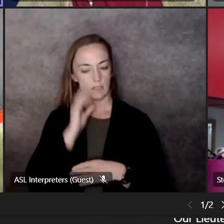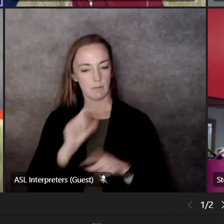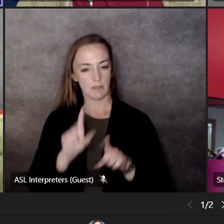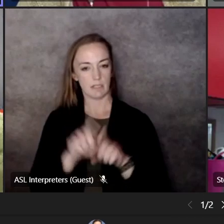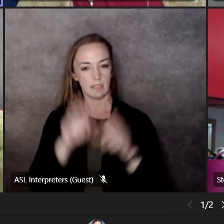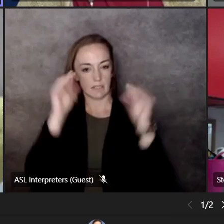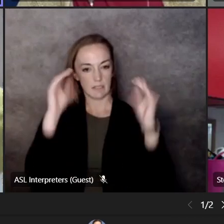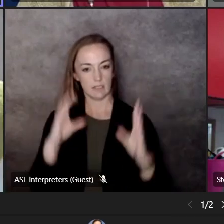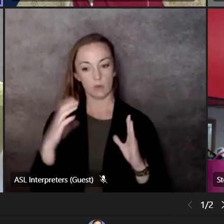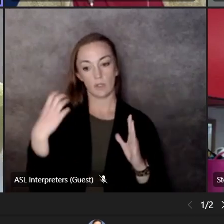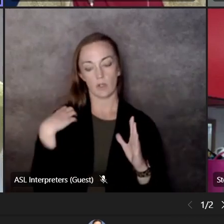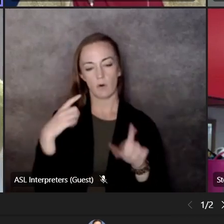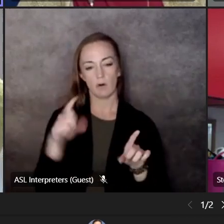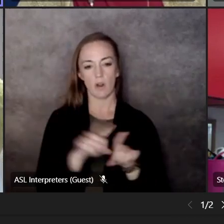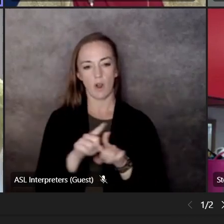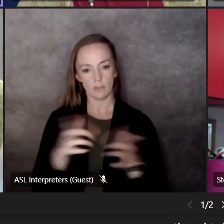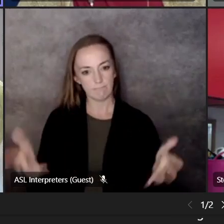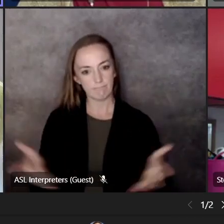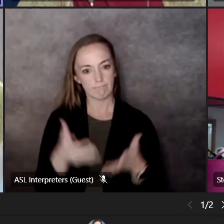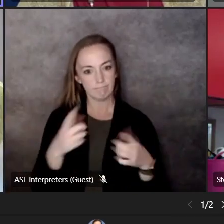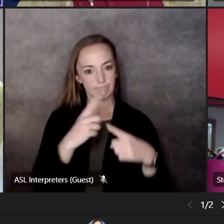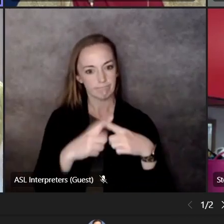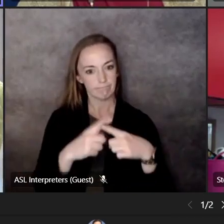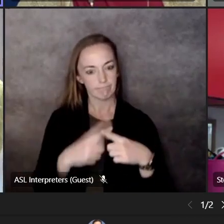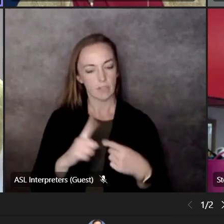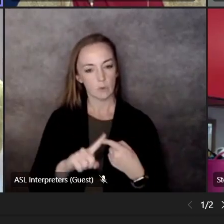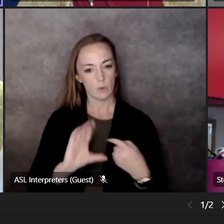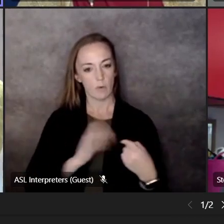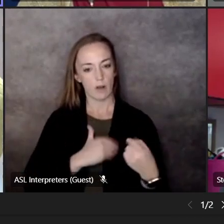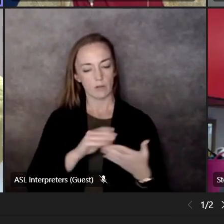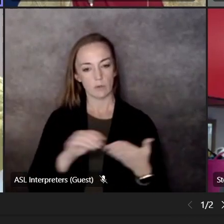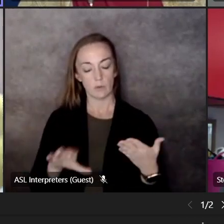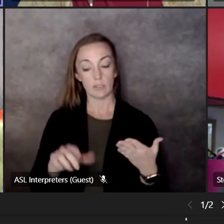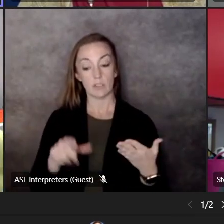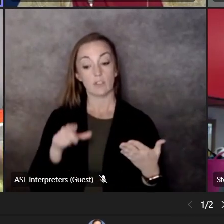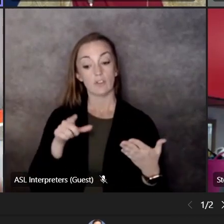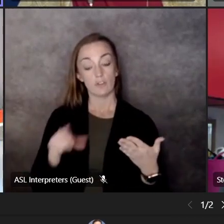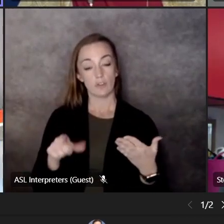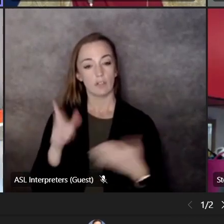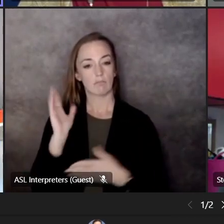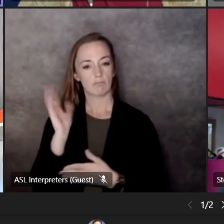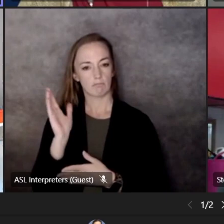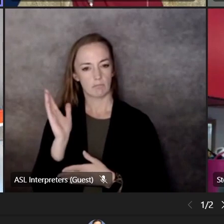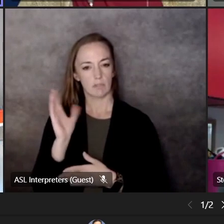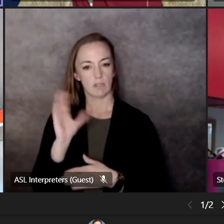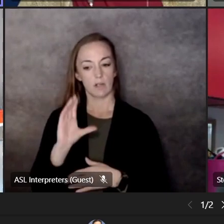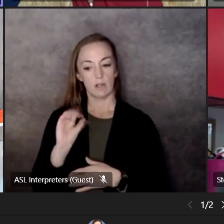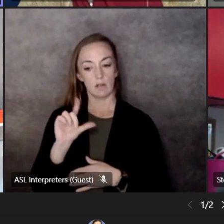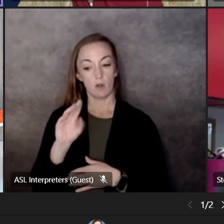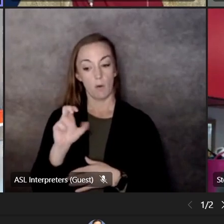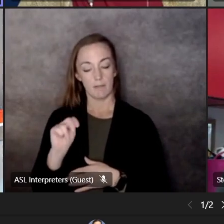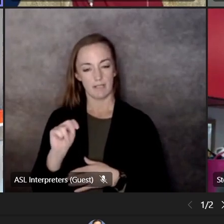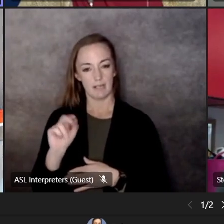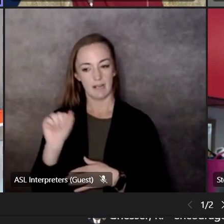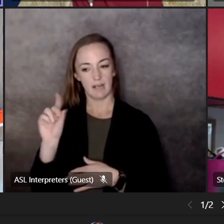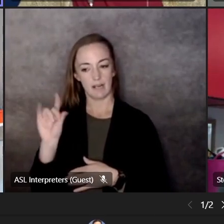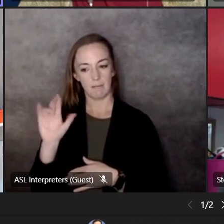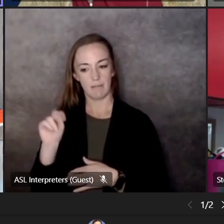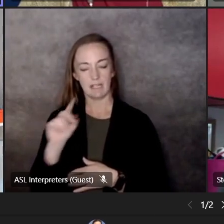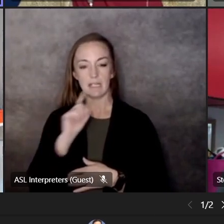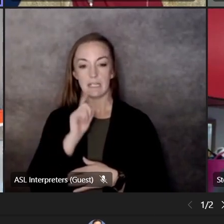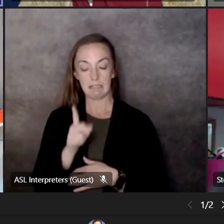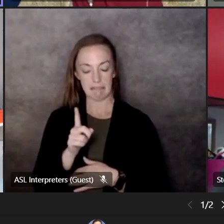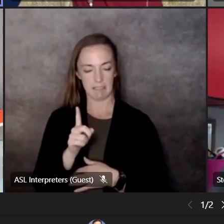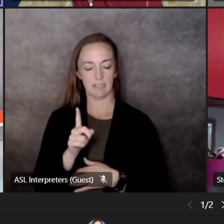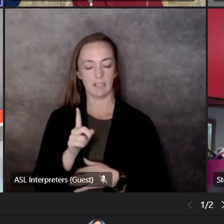of encouragement to our students. She assured that the Beshear Coleman administration is an education-first administration, and